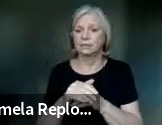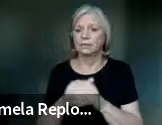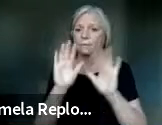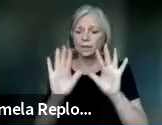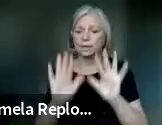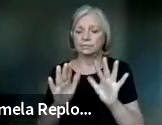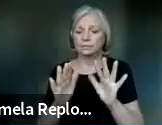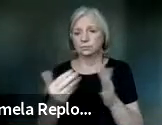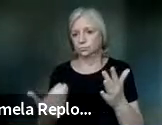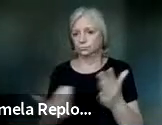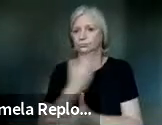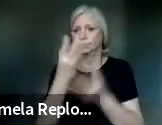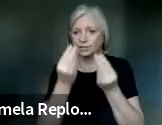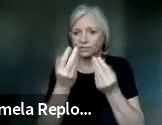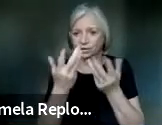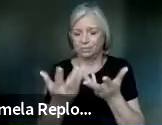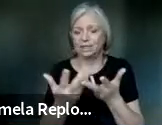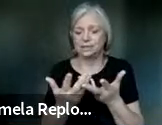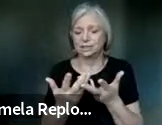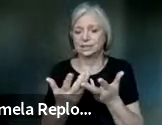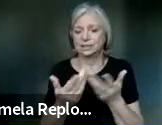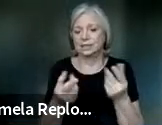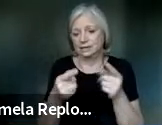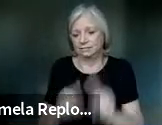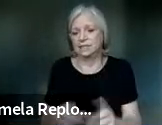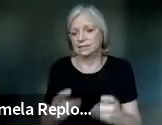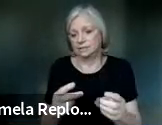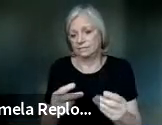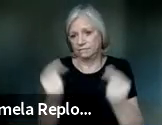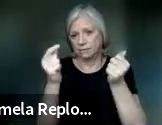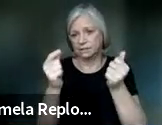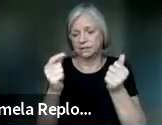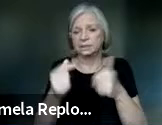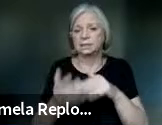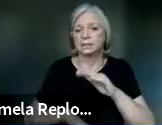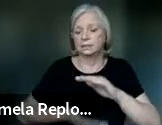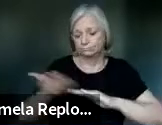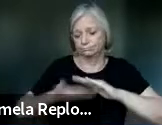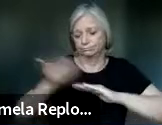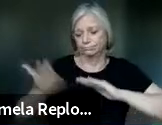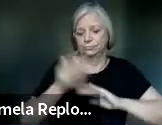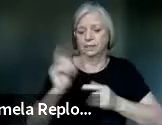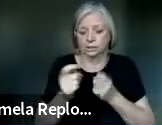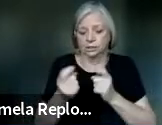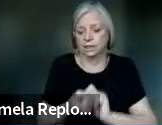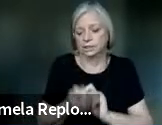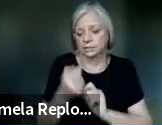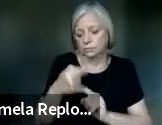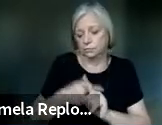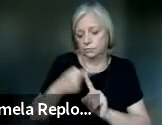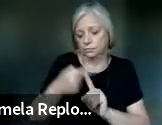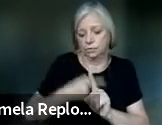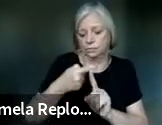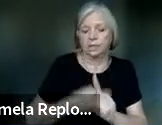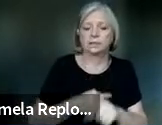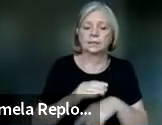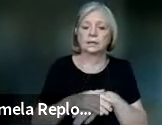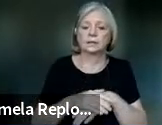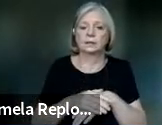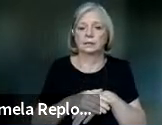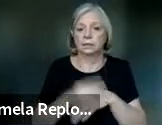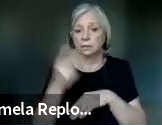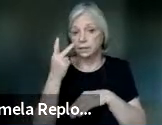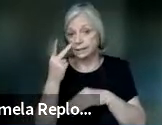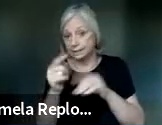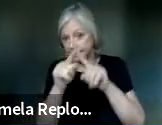information about what have obviously been some very rapidly changing events over the last several months. And you can see here up on the